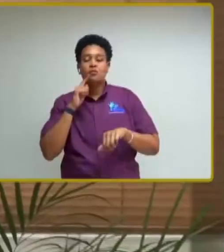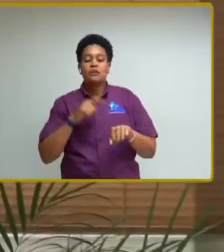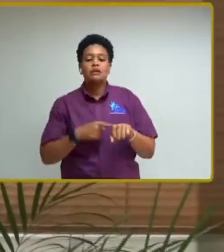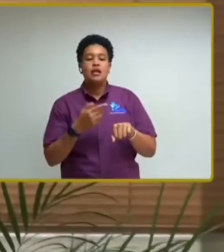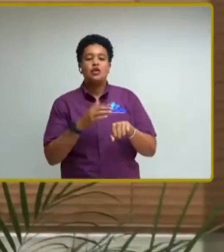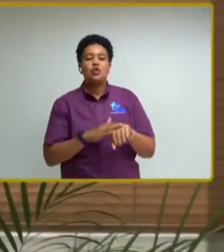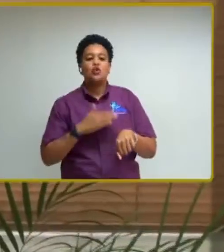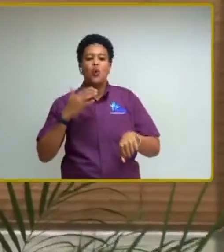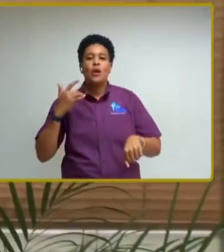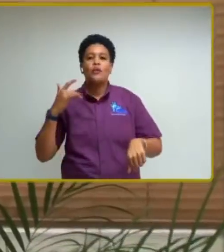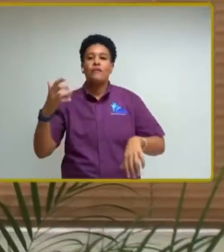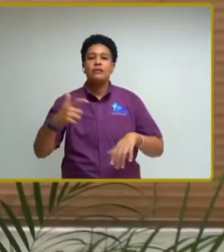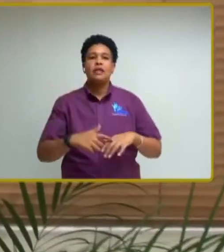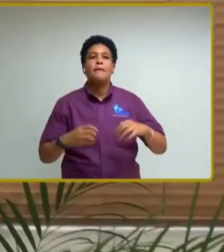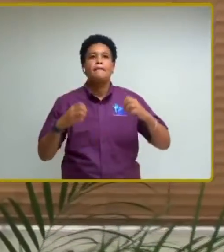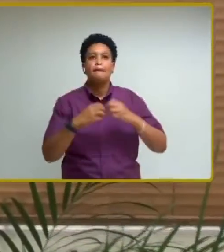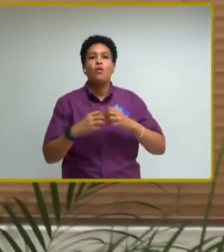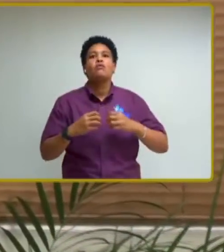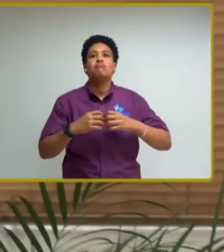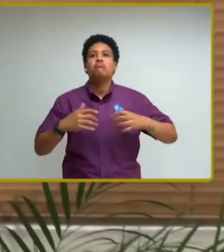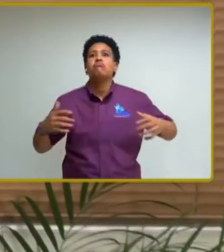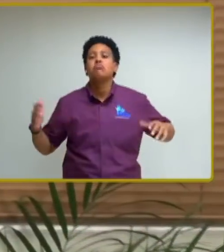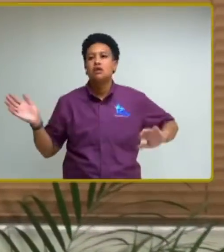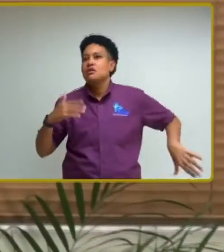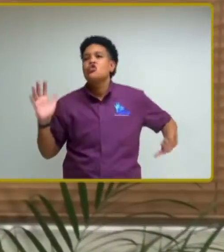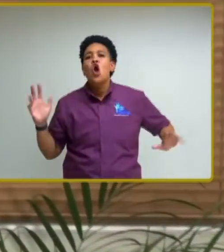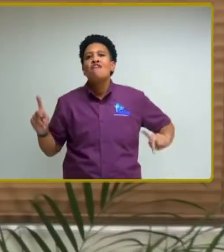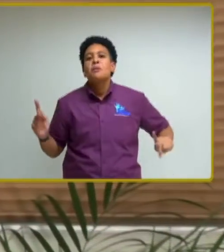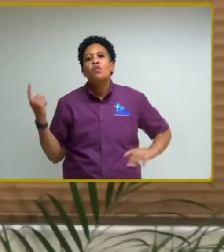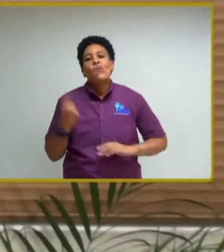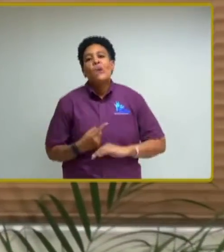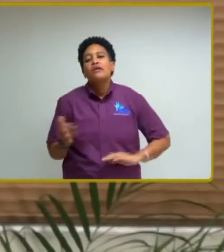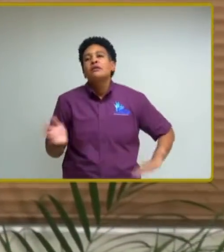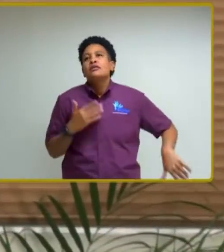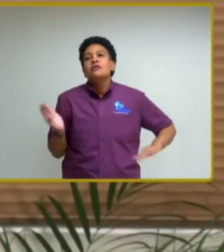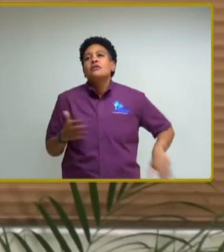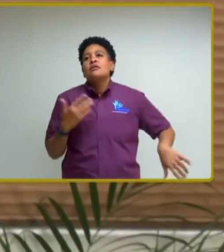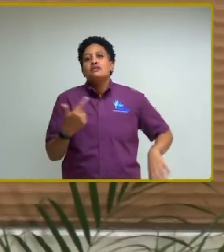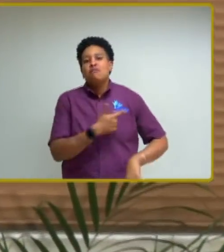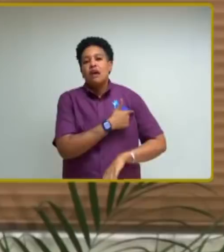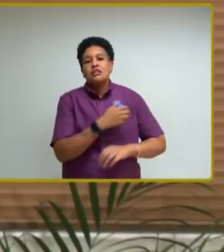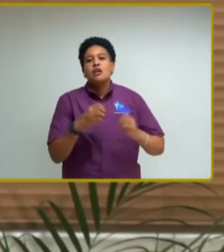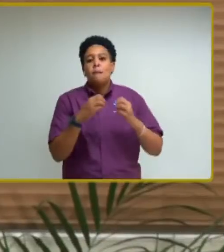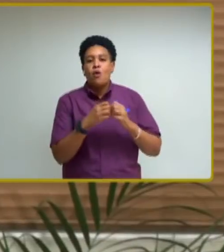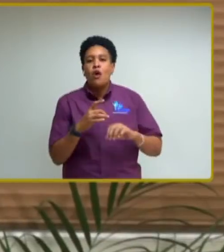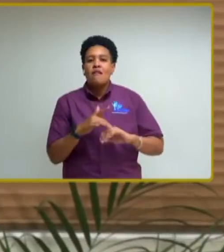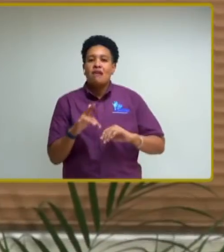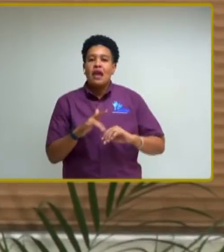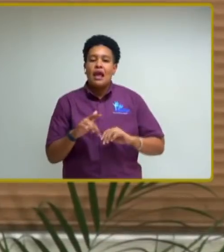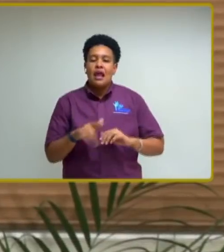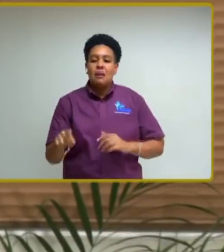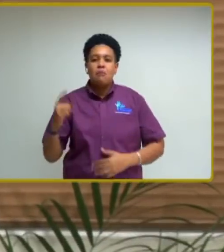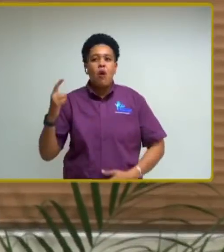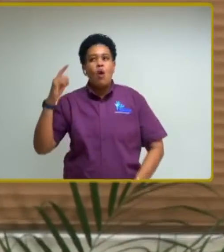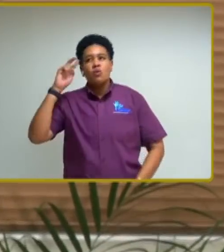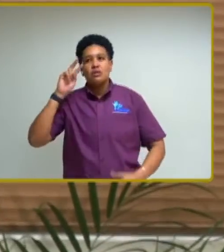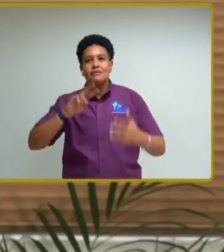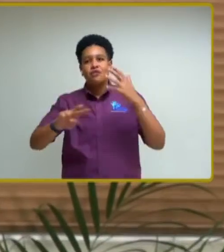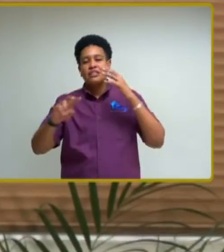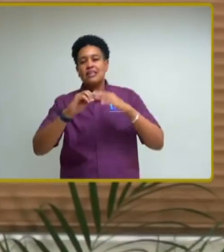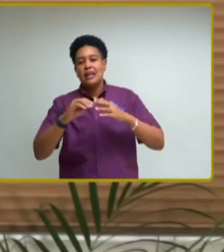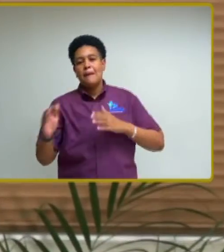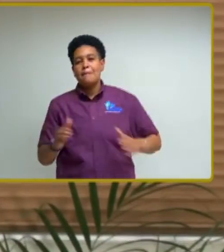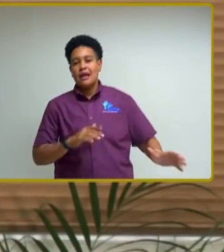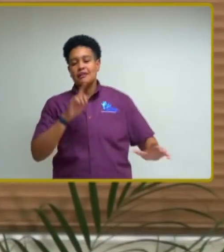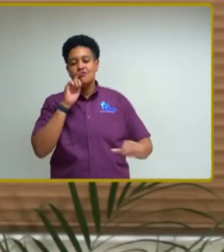then gather momentum over time, and as vaccines become more available. And so there